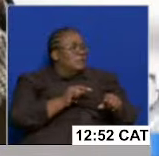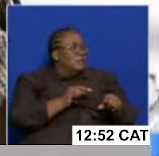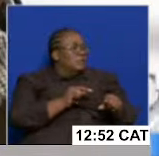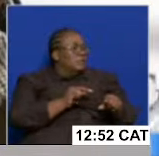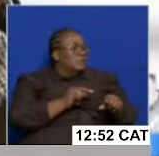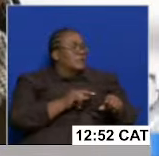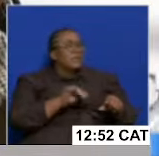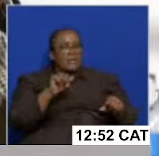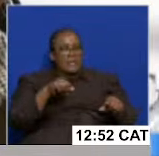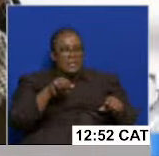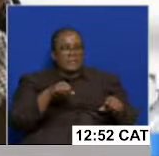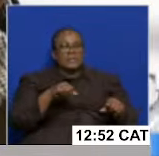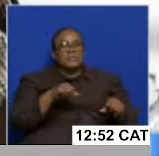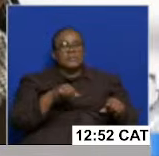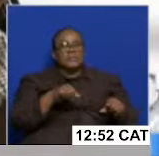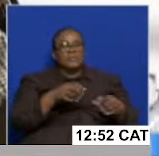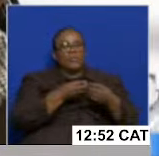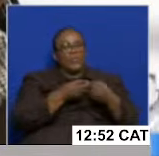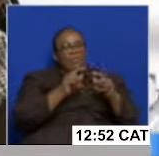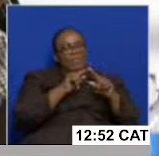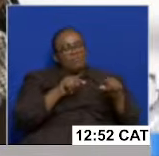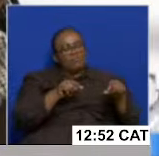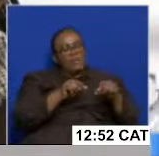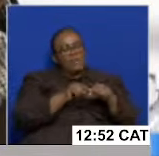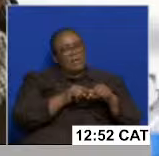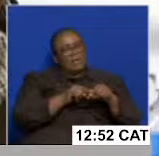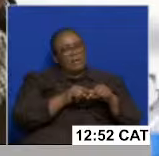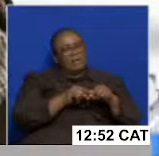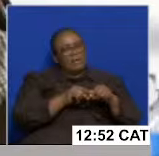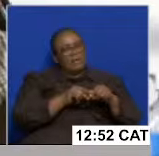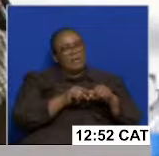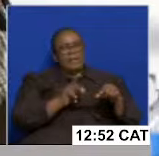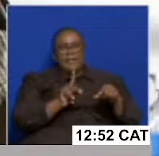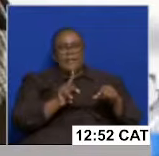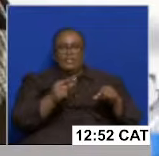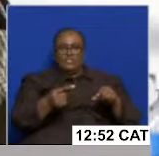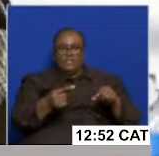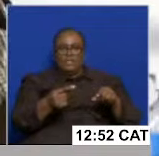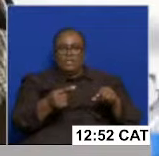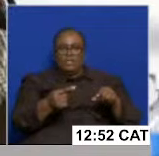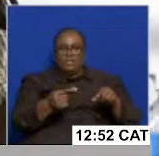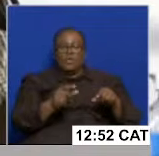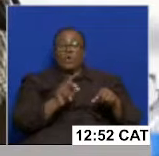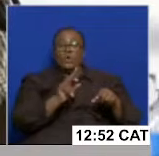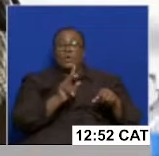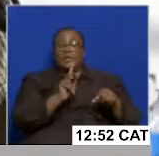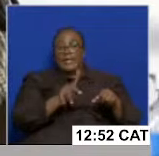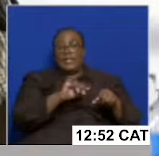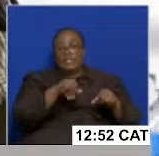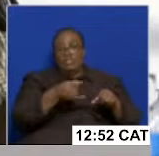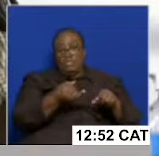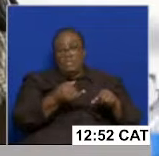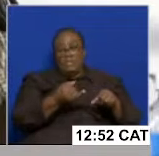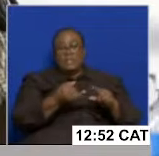triangle and the initials KJ there? That reflects a voice note, a Yes. voice recording, does it not?